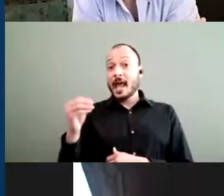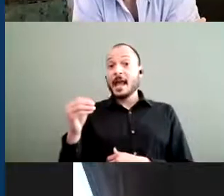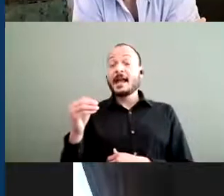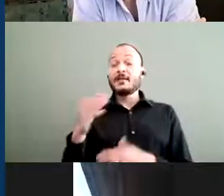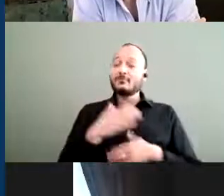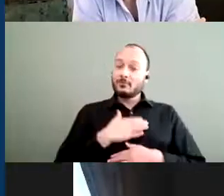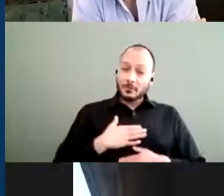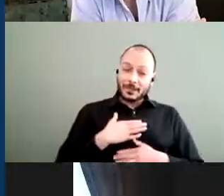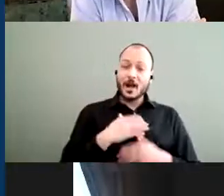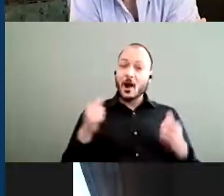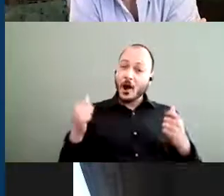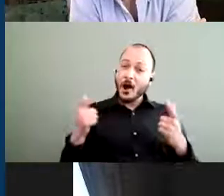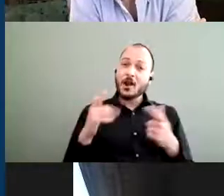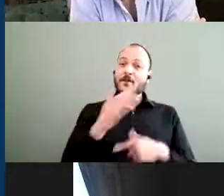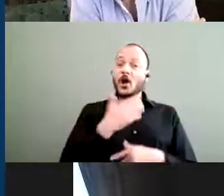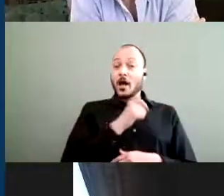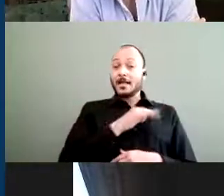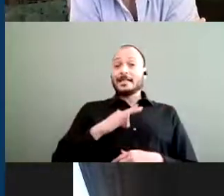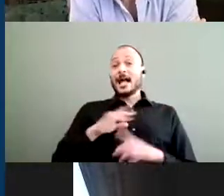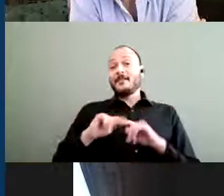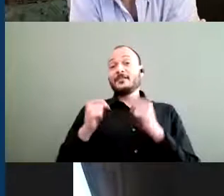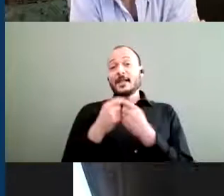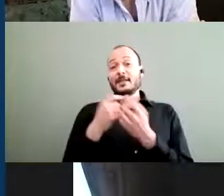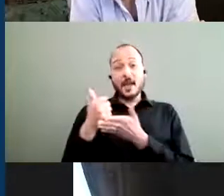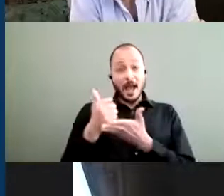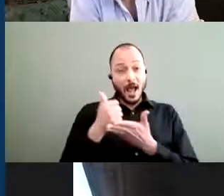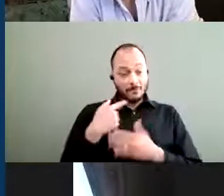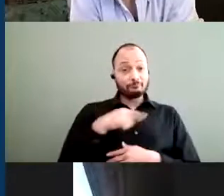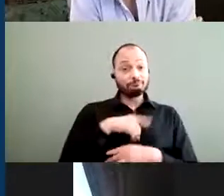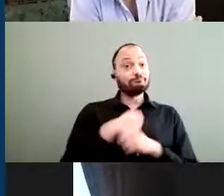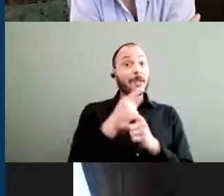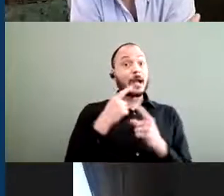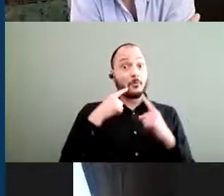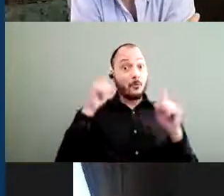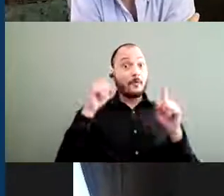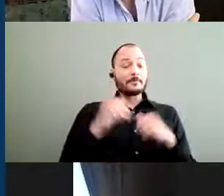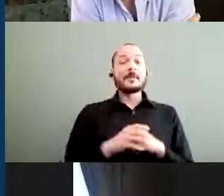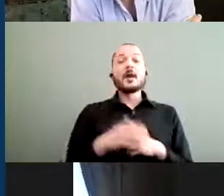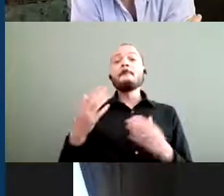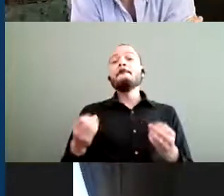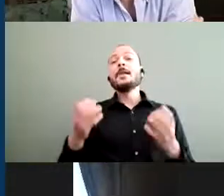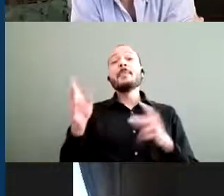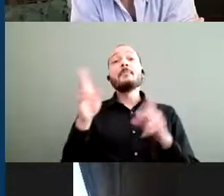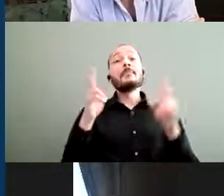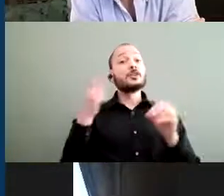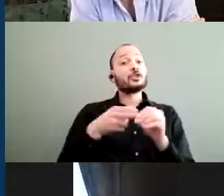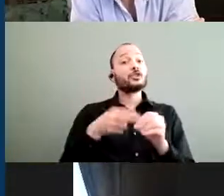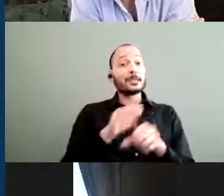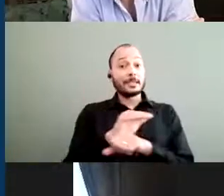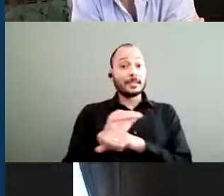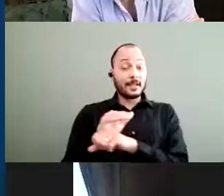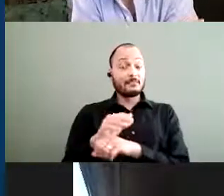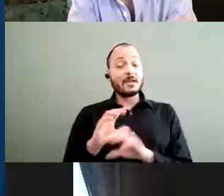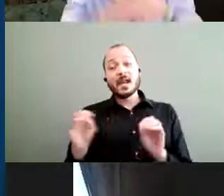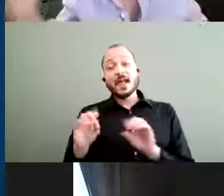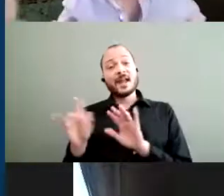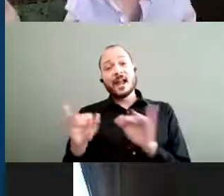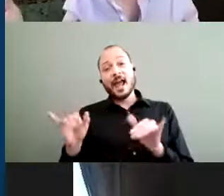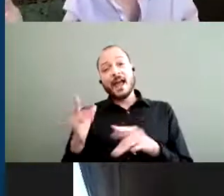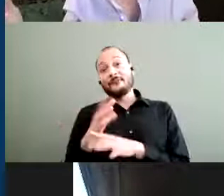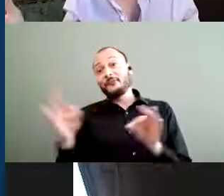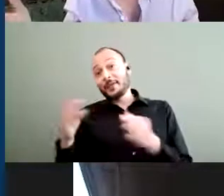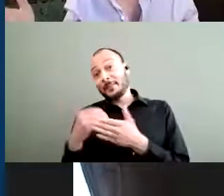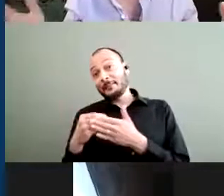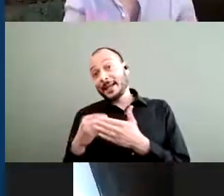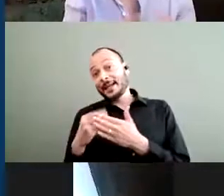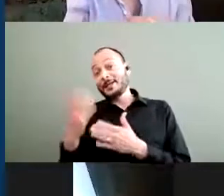Appreciate all of our staff and team for helping us make this possible. We have many participants joining us this evening, nothing like free money to get people